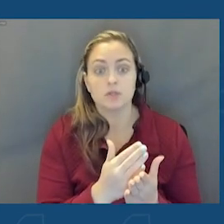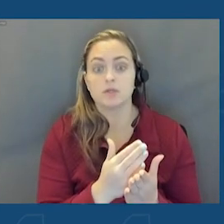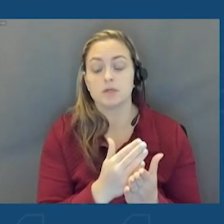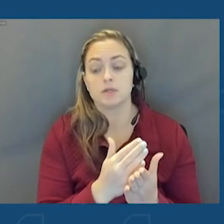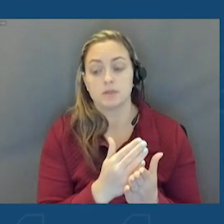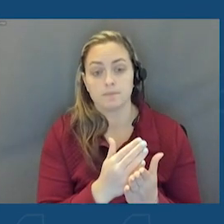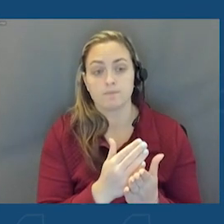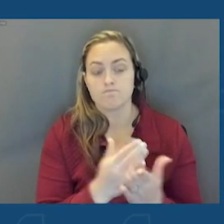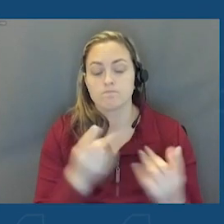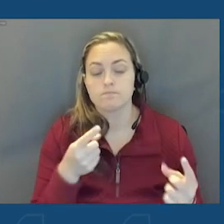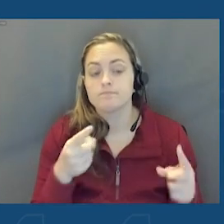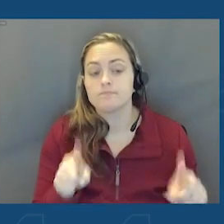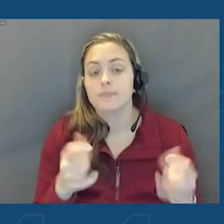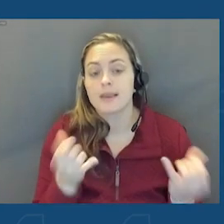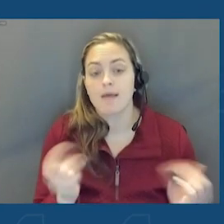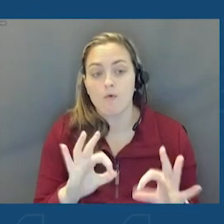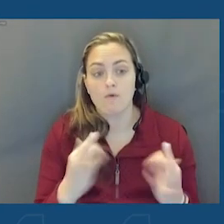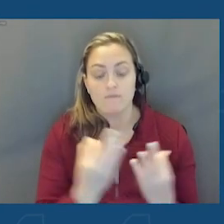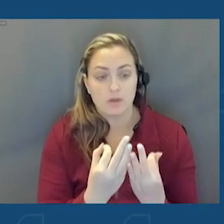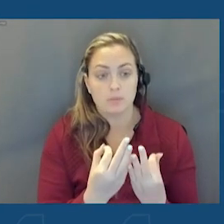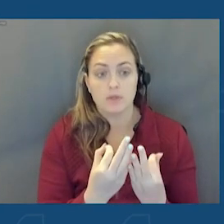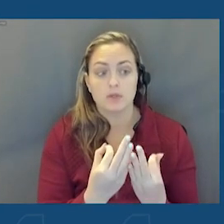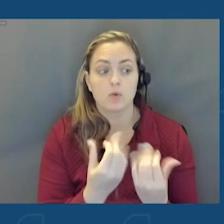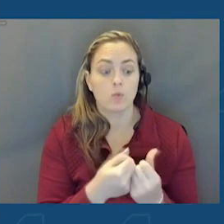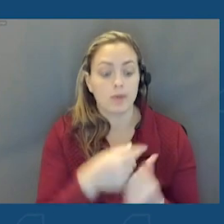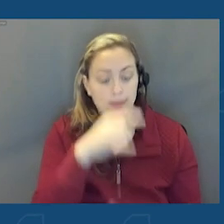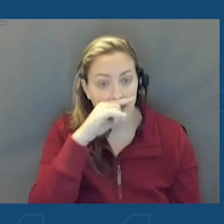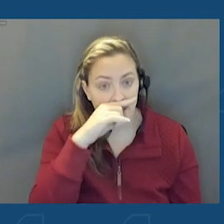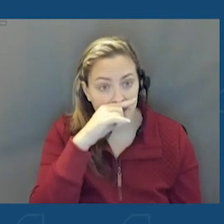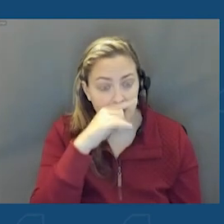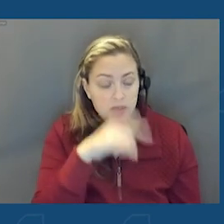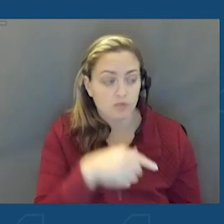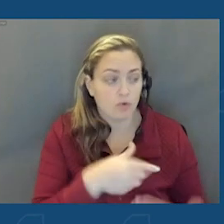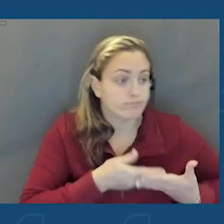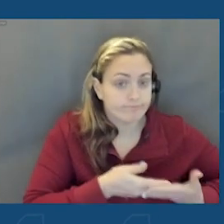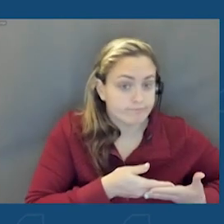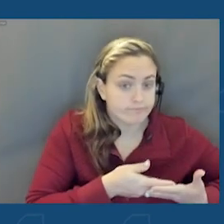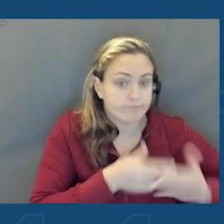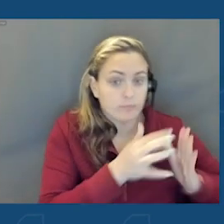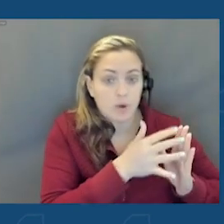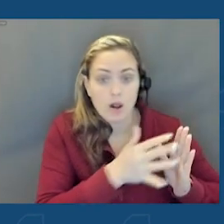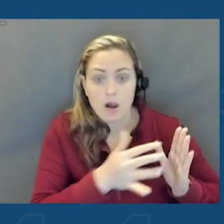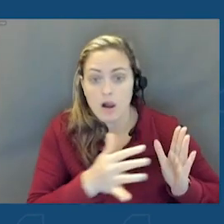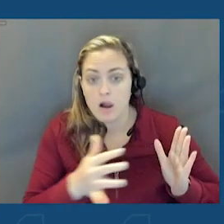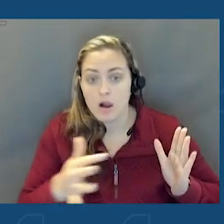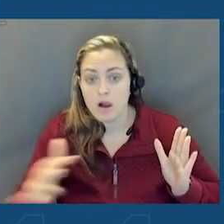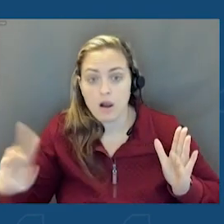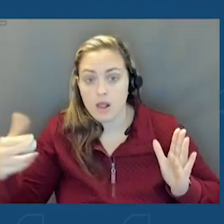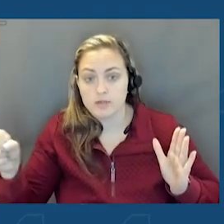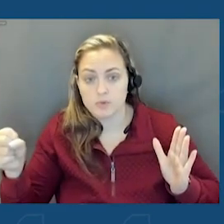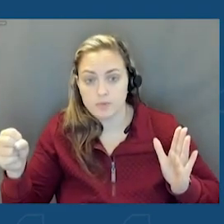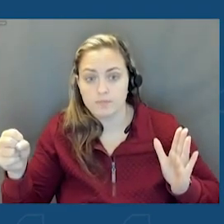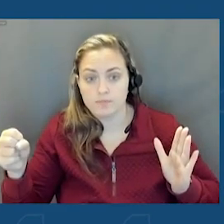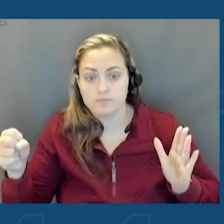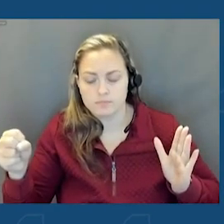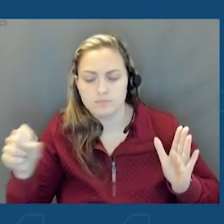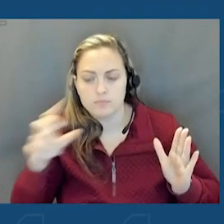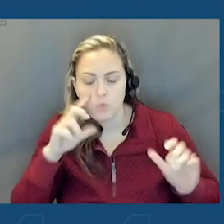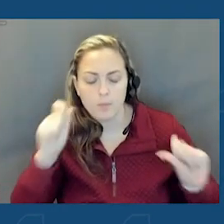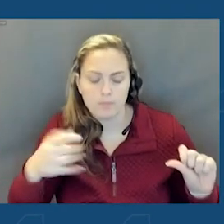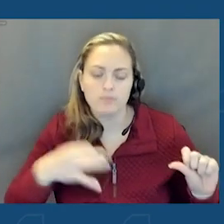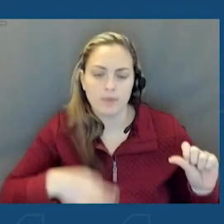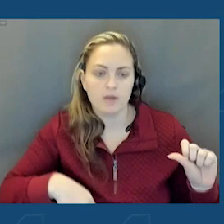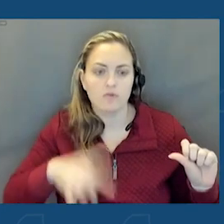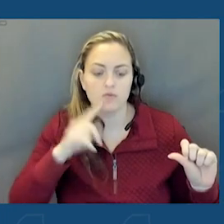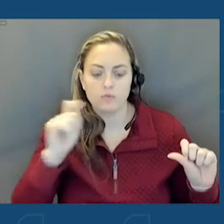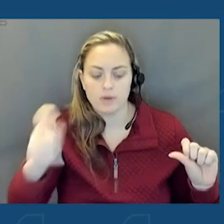budget, now families with kids from infants all the way on up to high school are going to be able to benefit from a